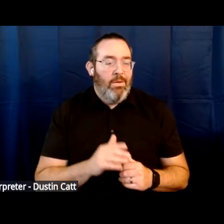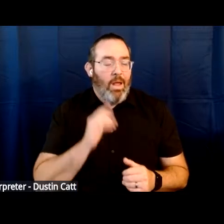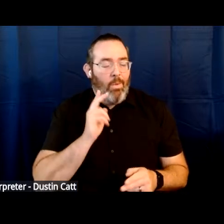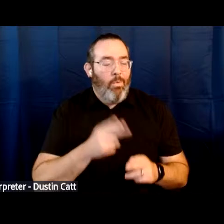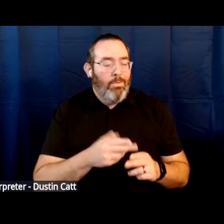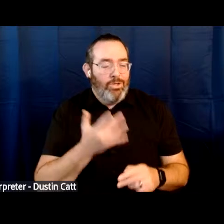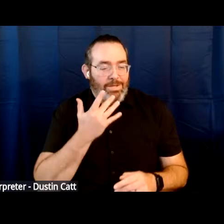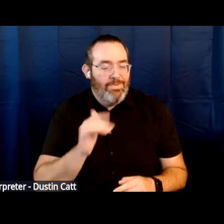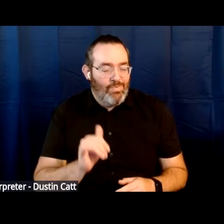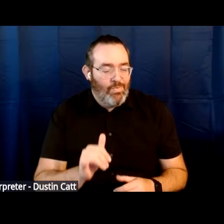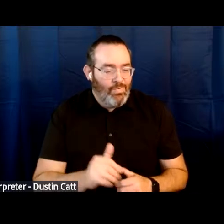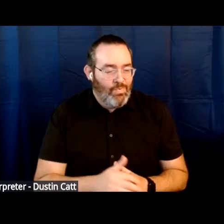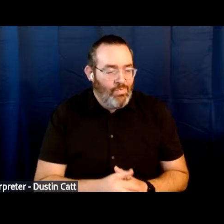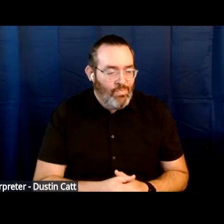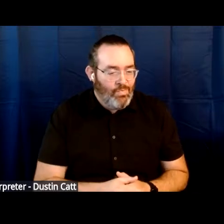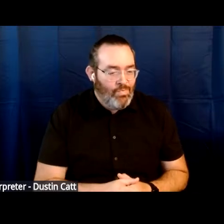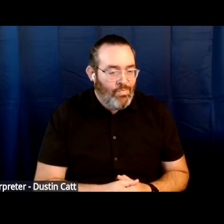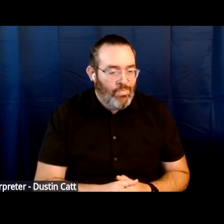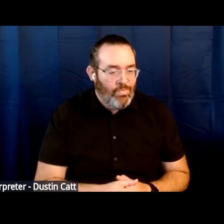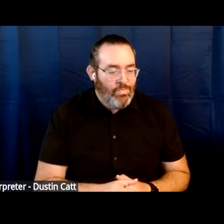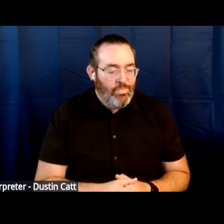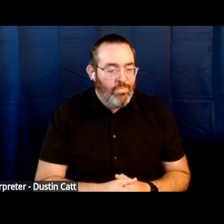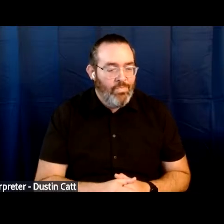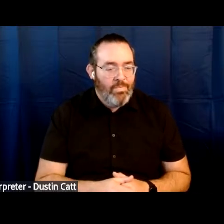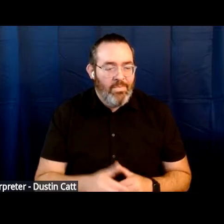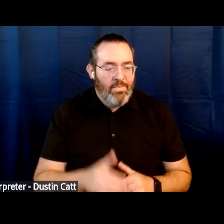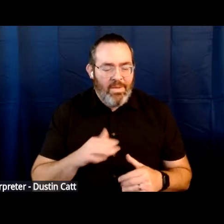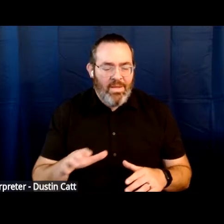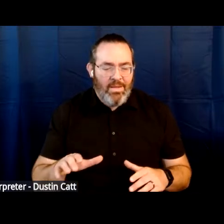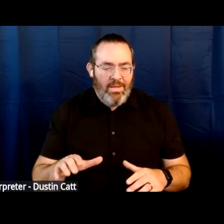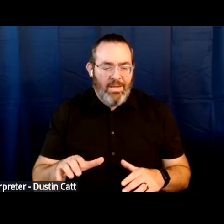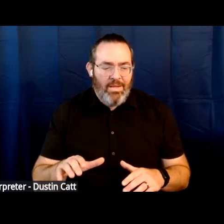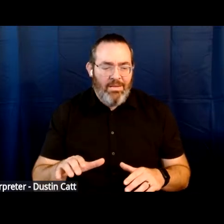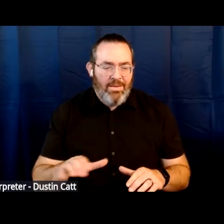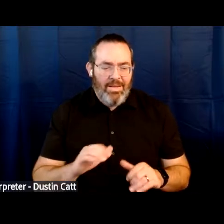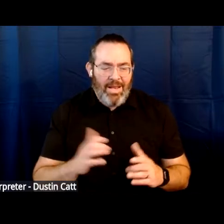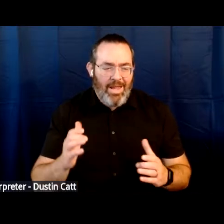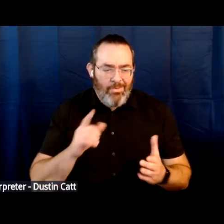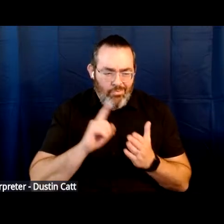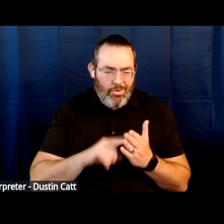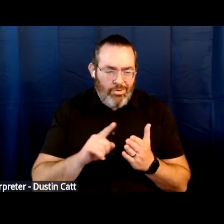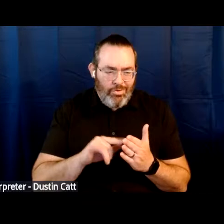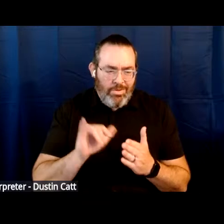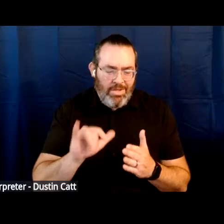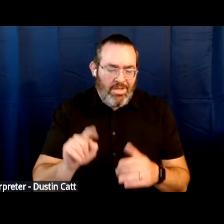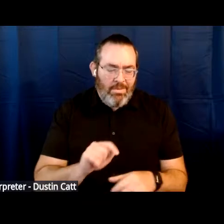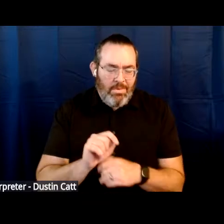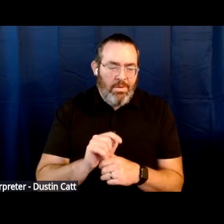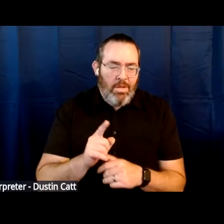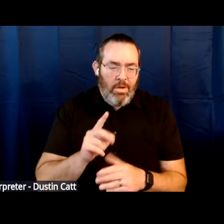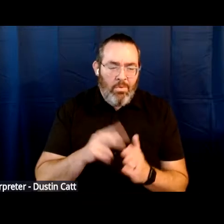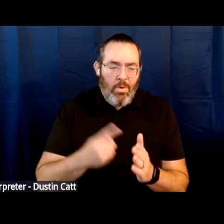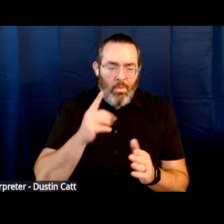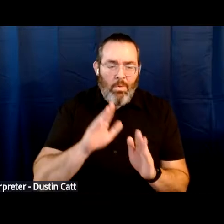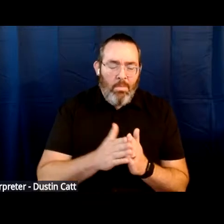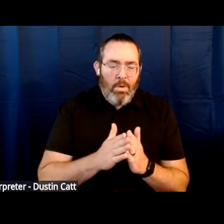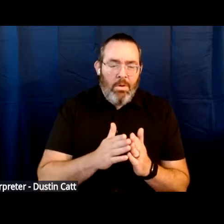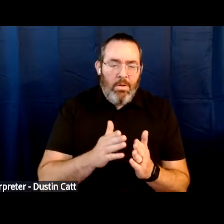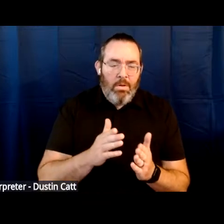But I did a lot of research during this time, and I read a book called The Scent of